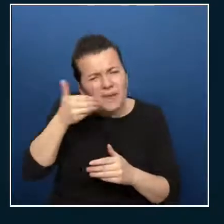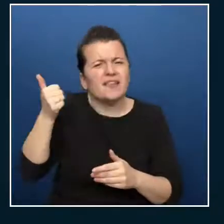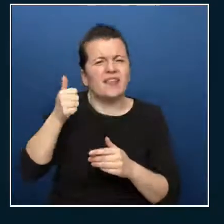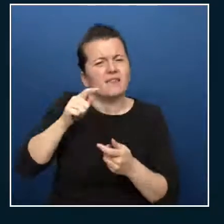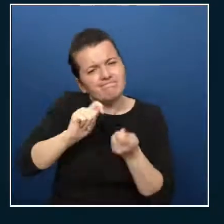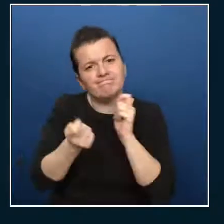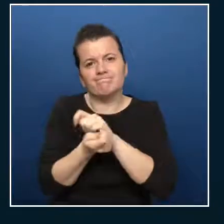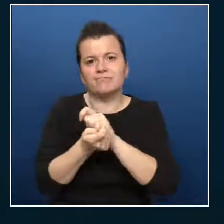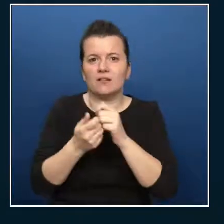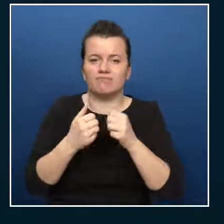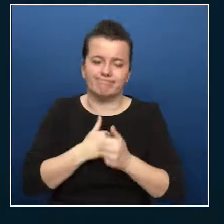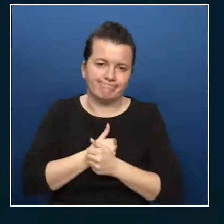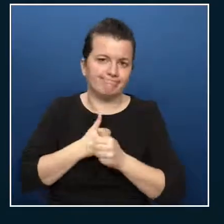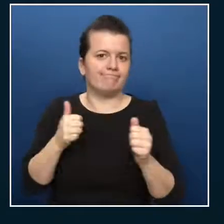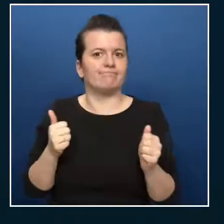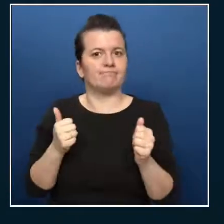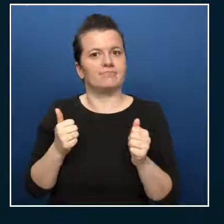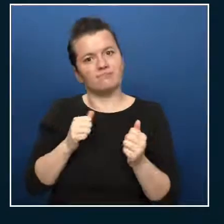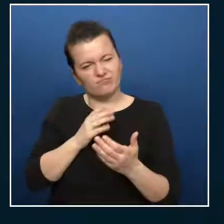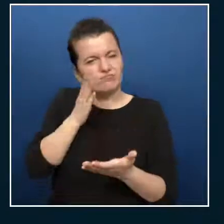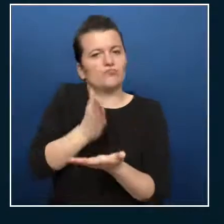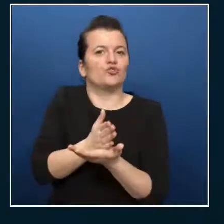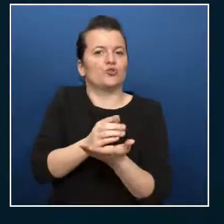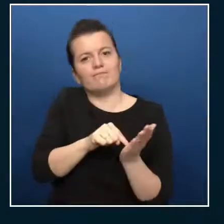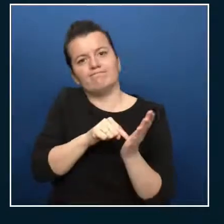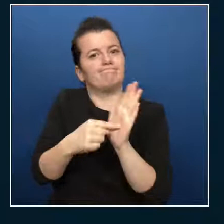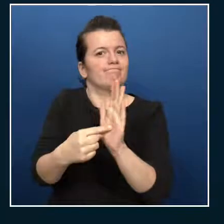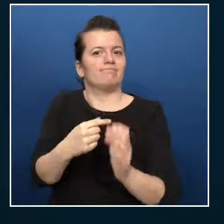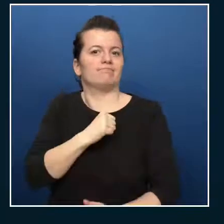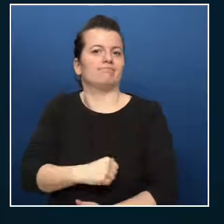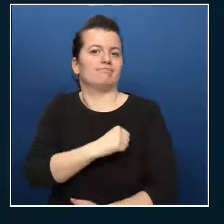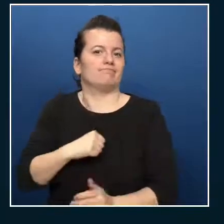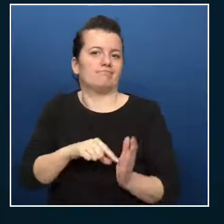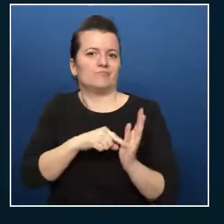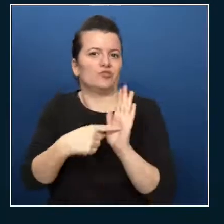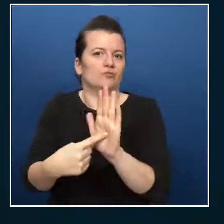truth. There's nothing to hide.